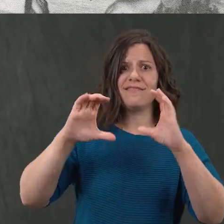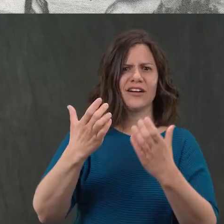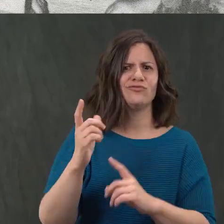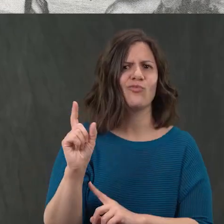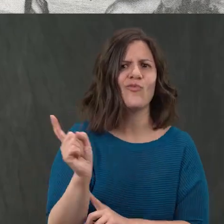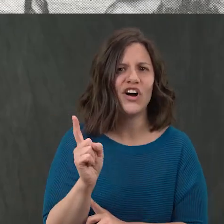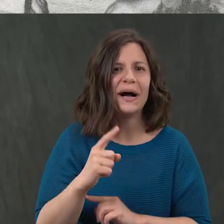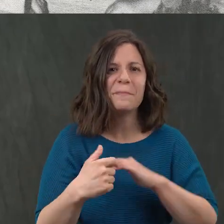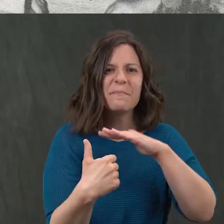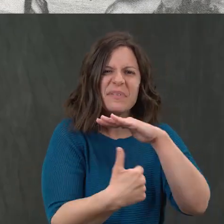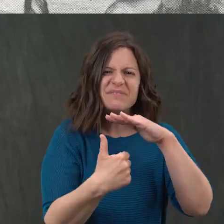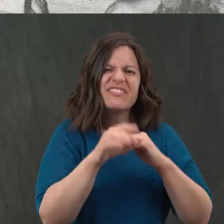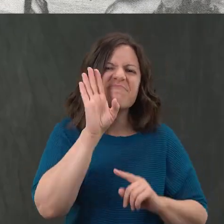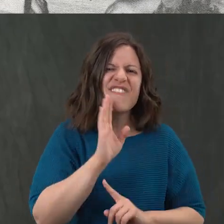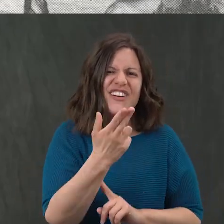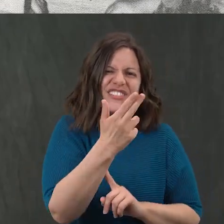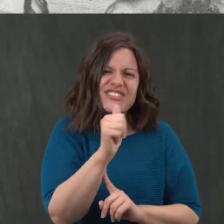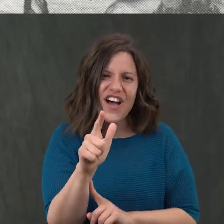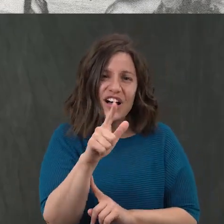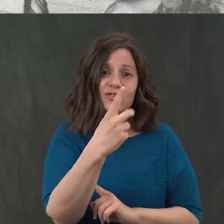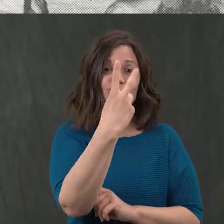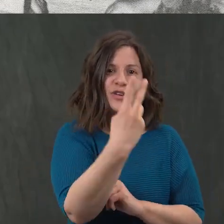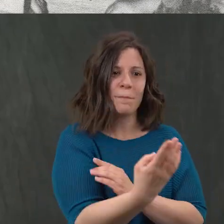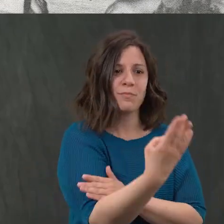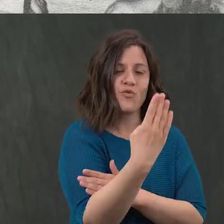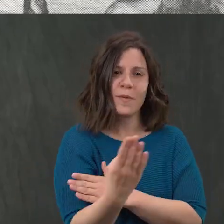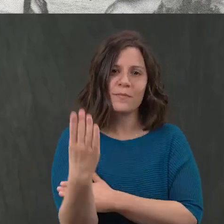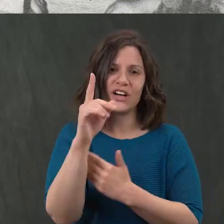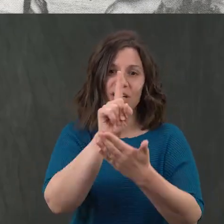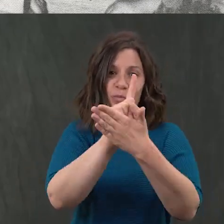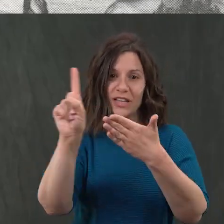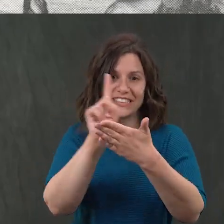and was held in the basement of Brown Hall 2 mornings a week.